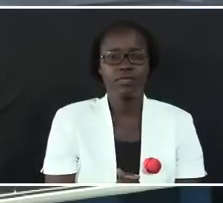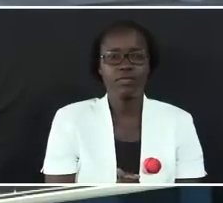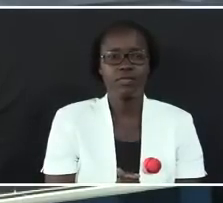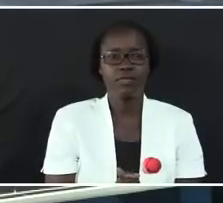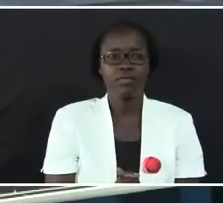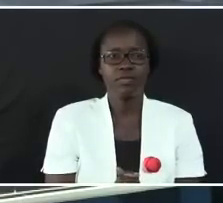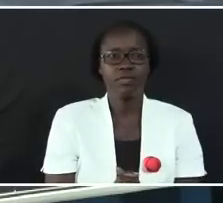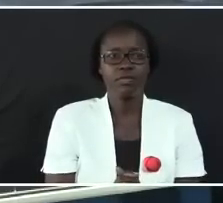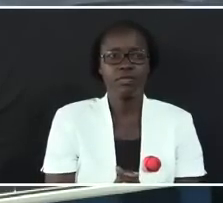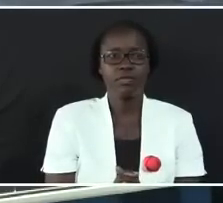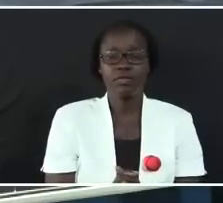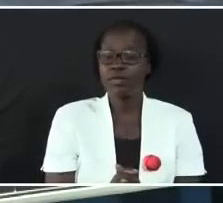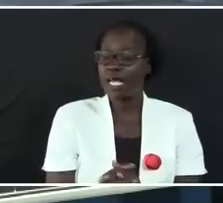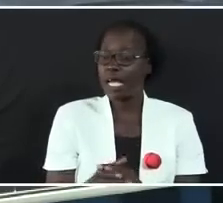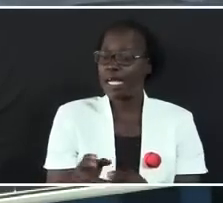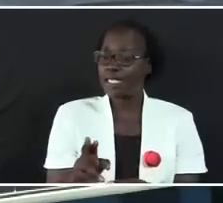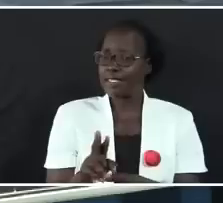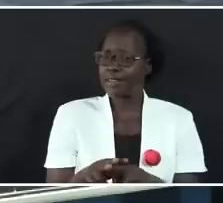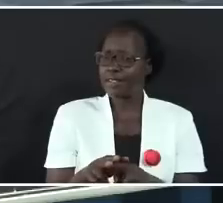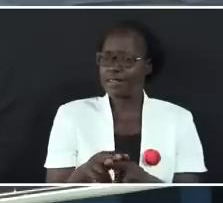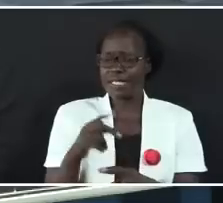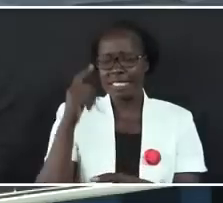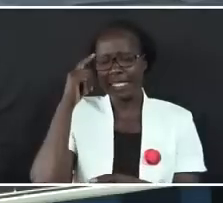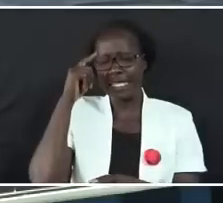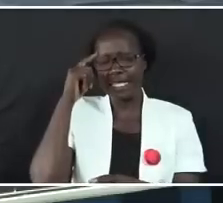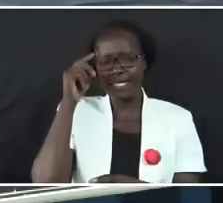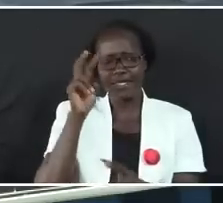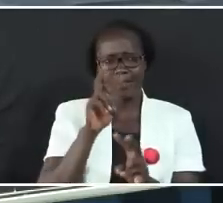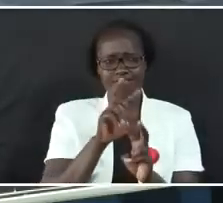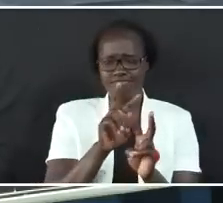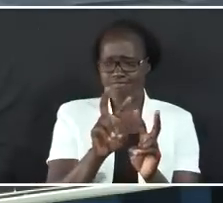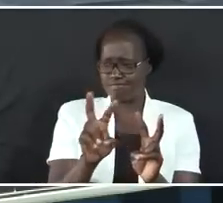Saying, take a break, look around.